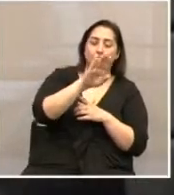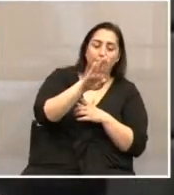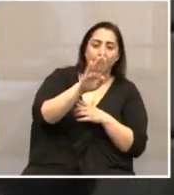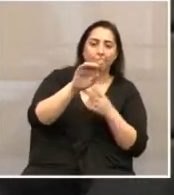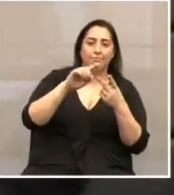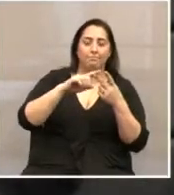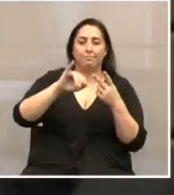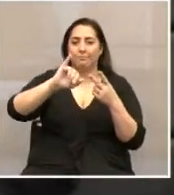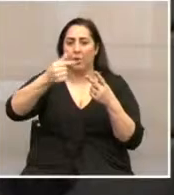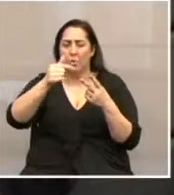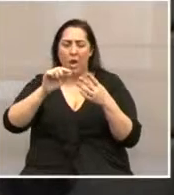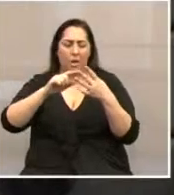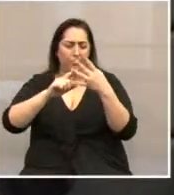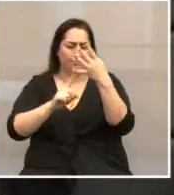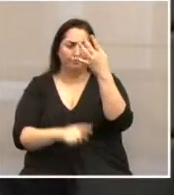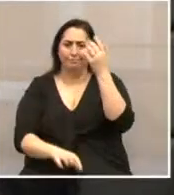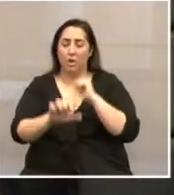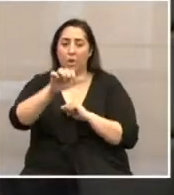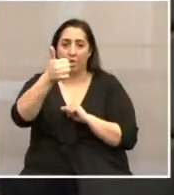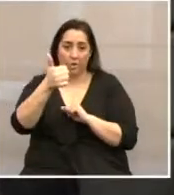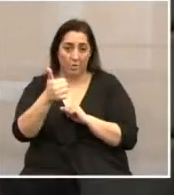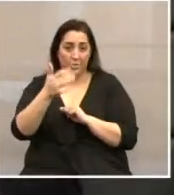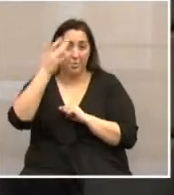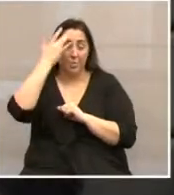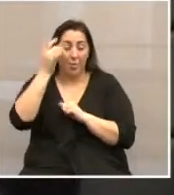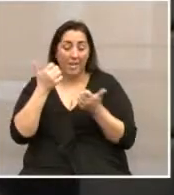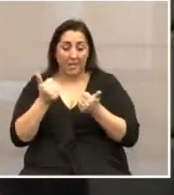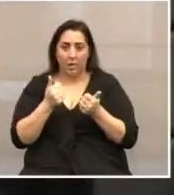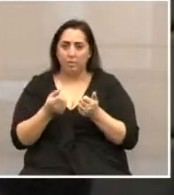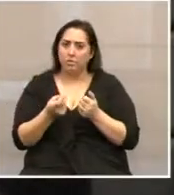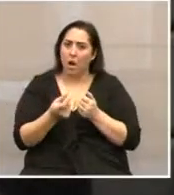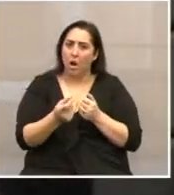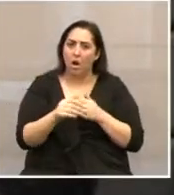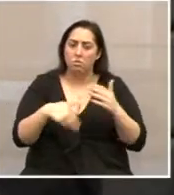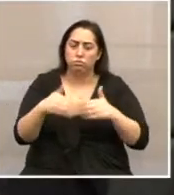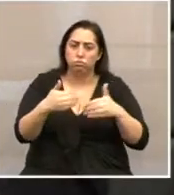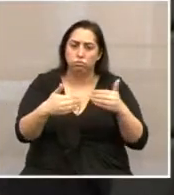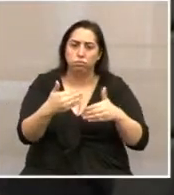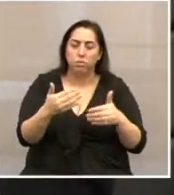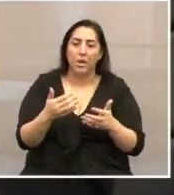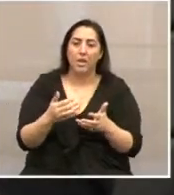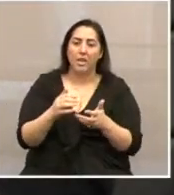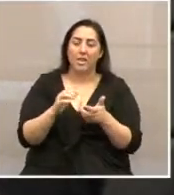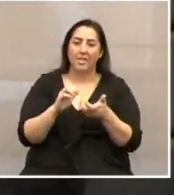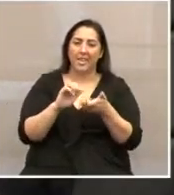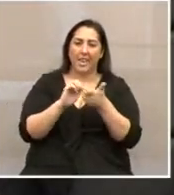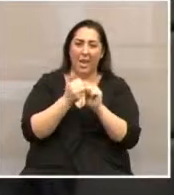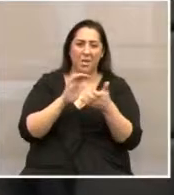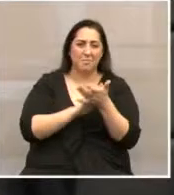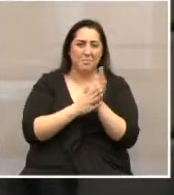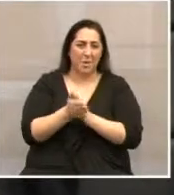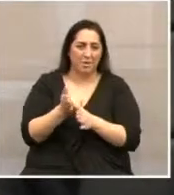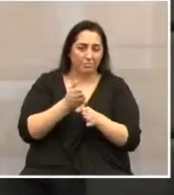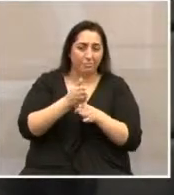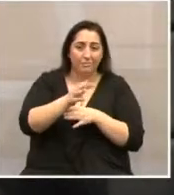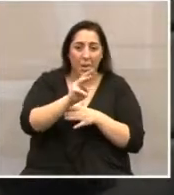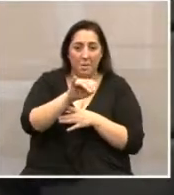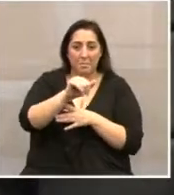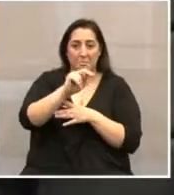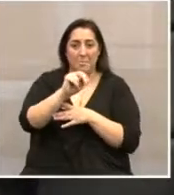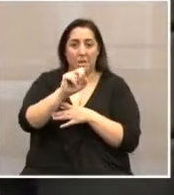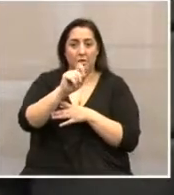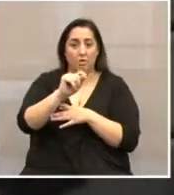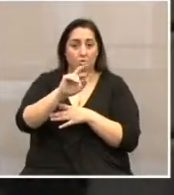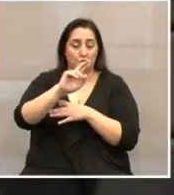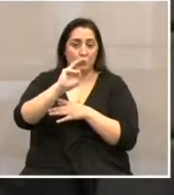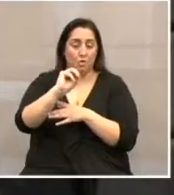of the amount of disinformation available, but the extent to which it is mainstreamed. And I think this is the key, because it's